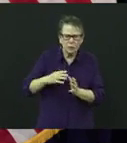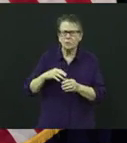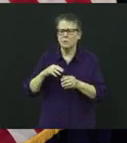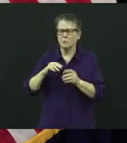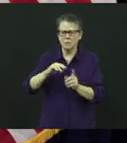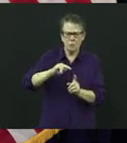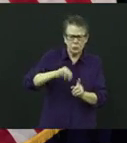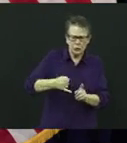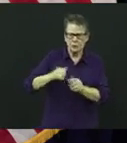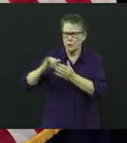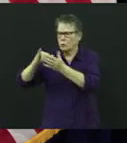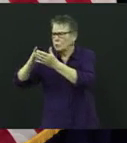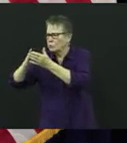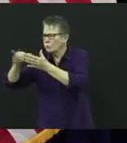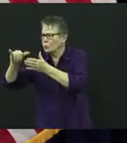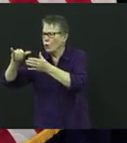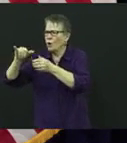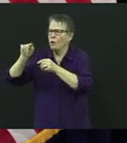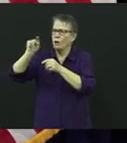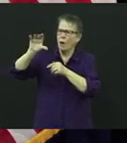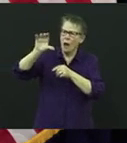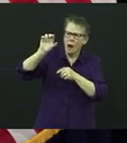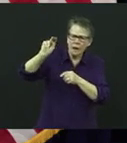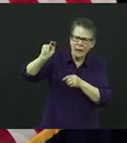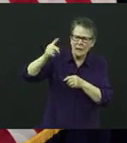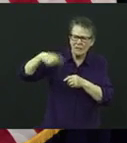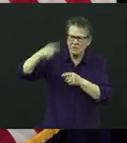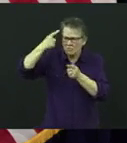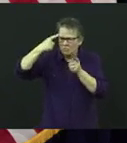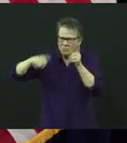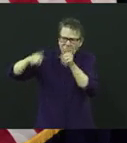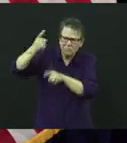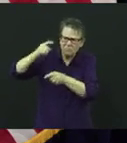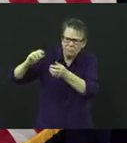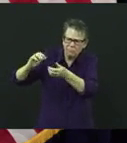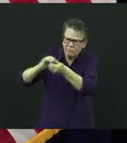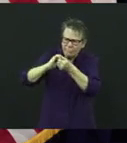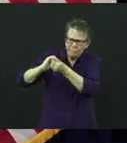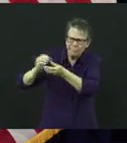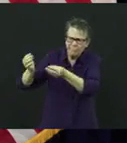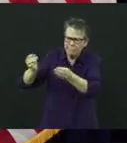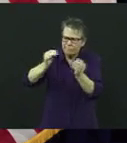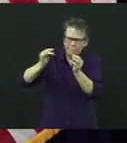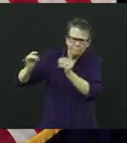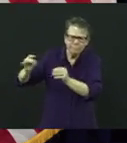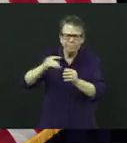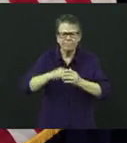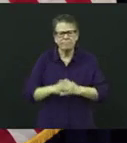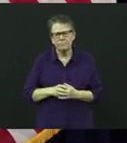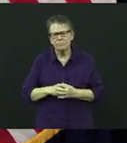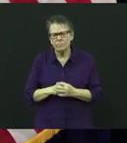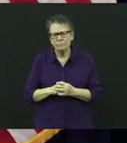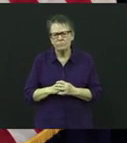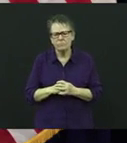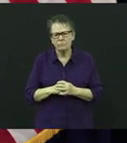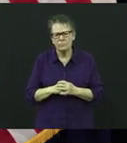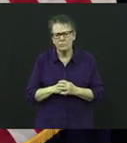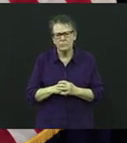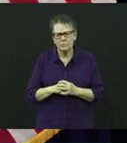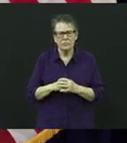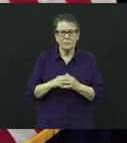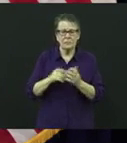following on a very productive conversation with President Trump from yesterday, and again in a minute I'll go through some other conversations we've been having, we